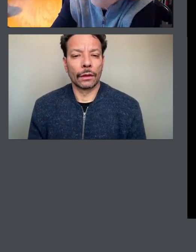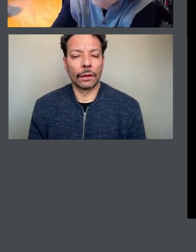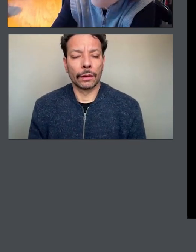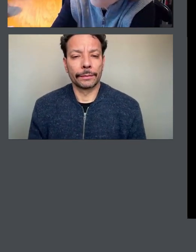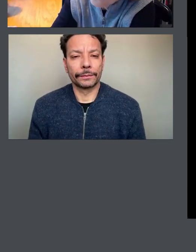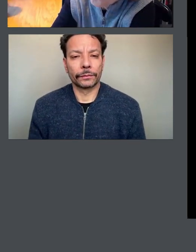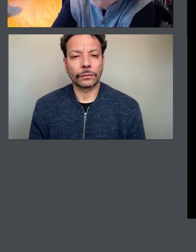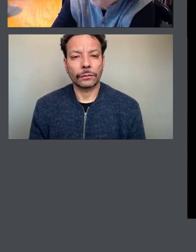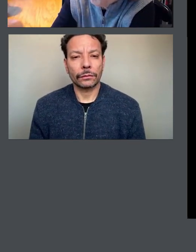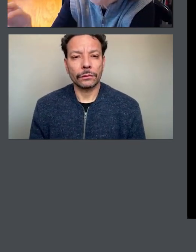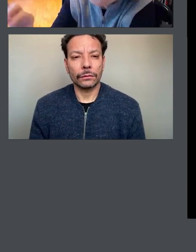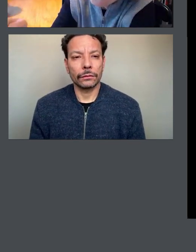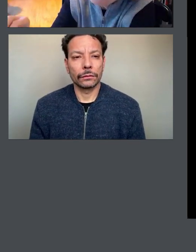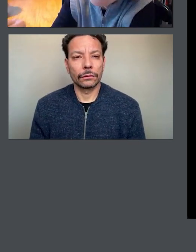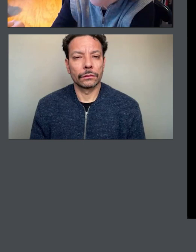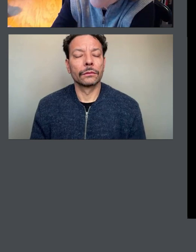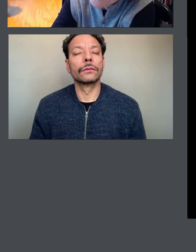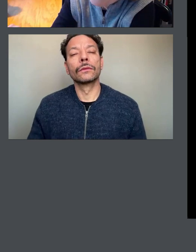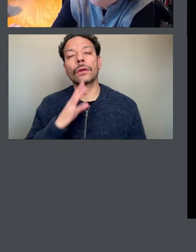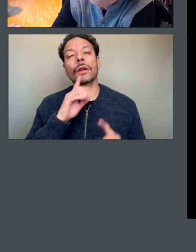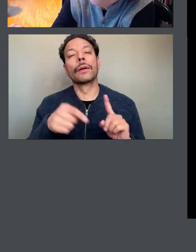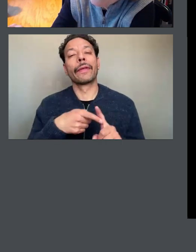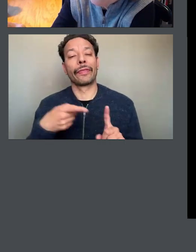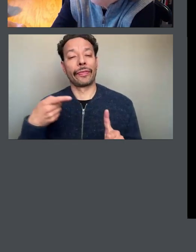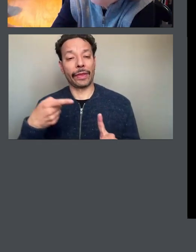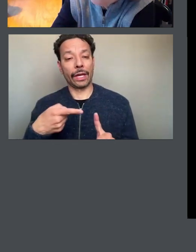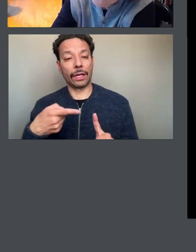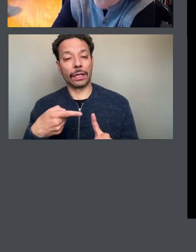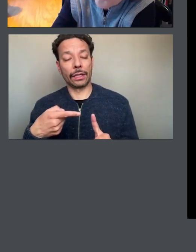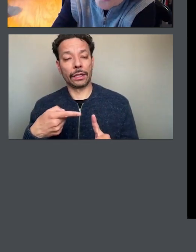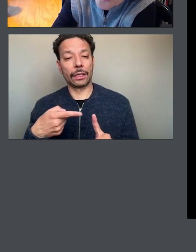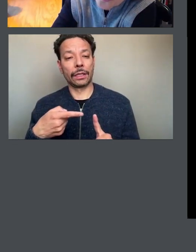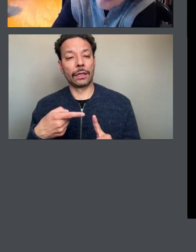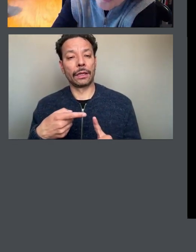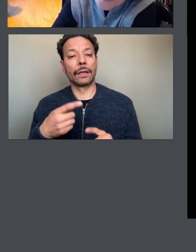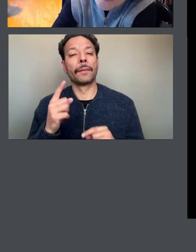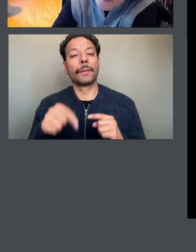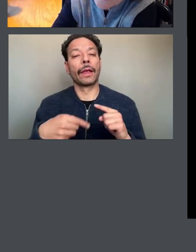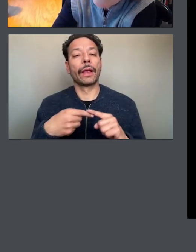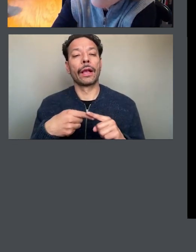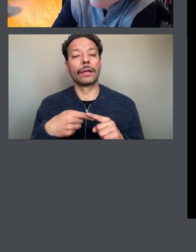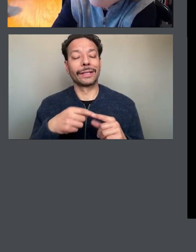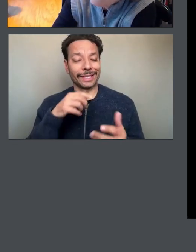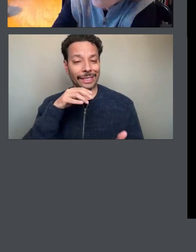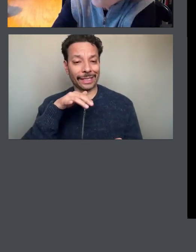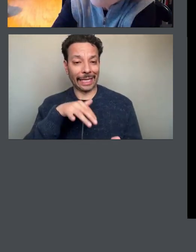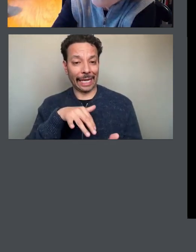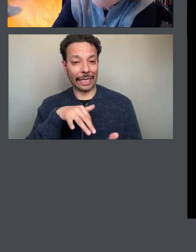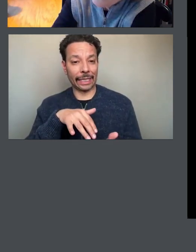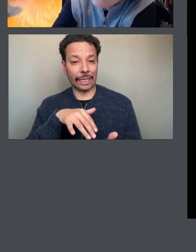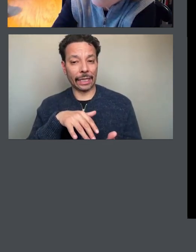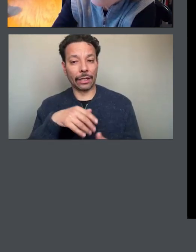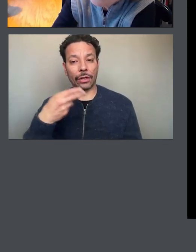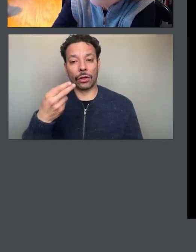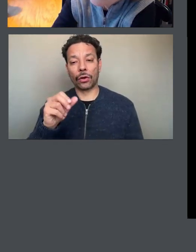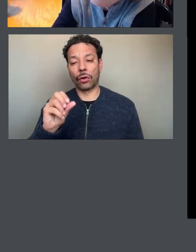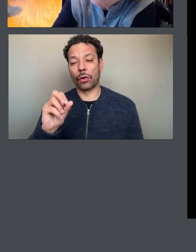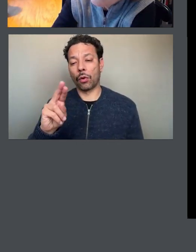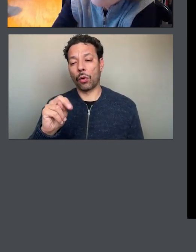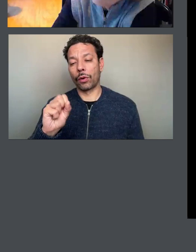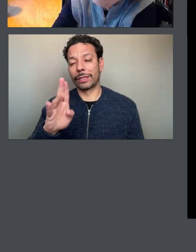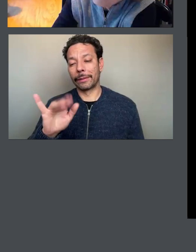And we'll talk about that in regards to a study that Hornsby and